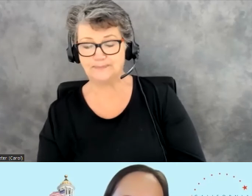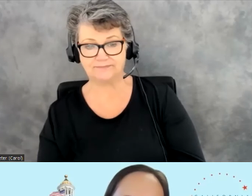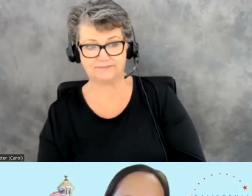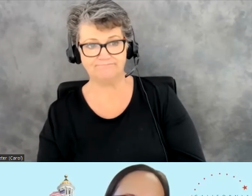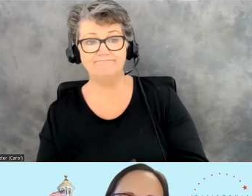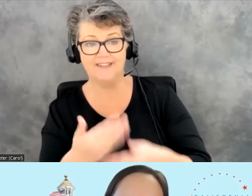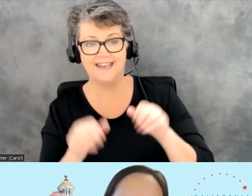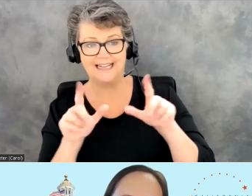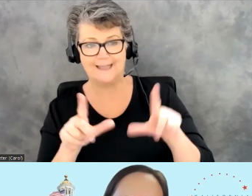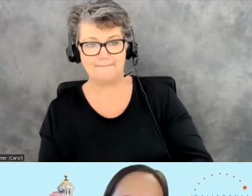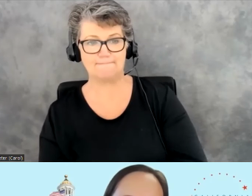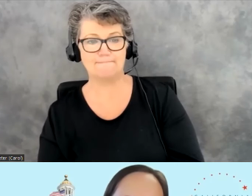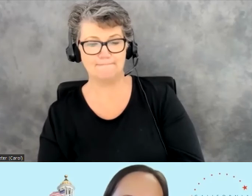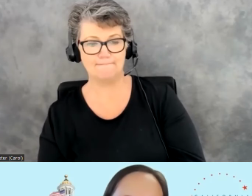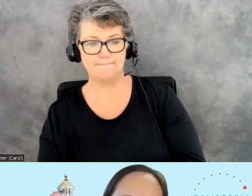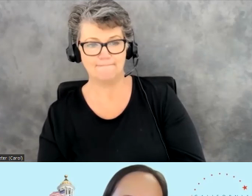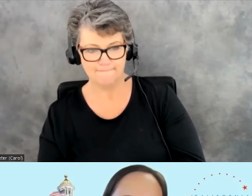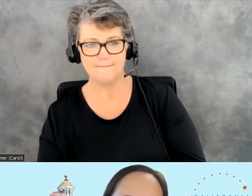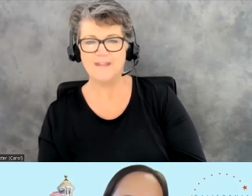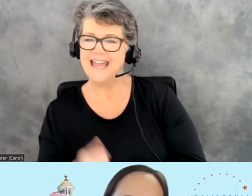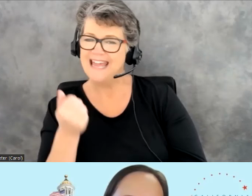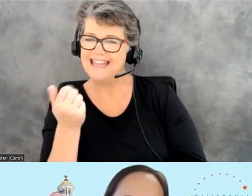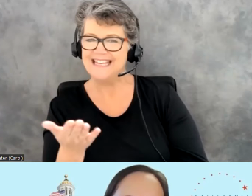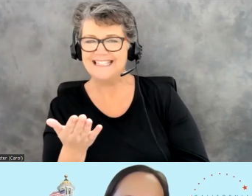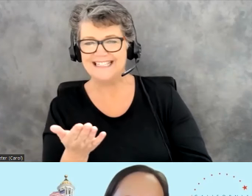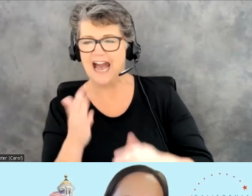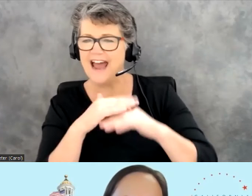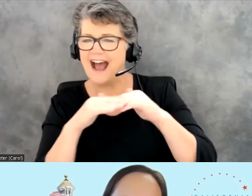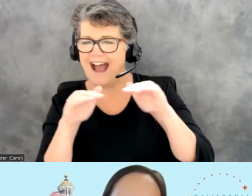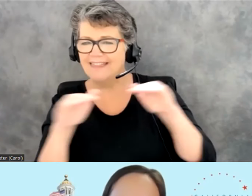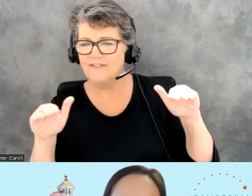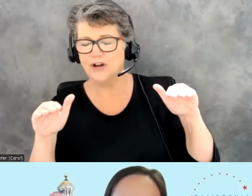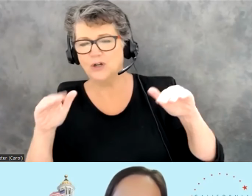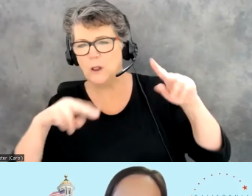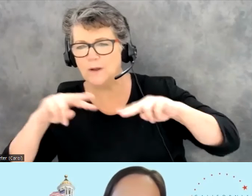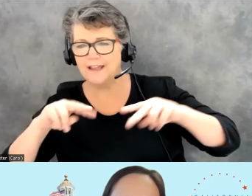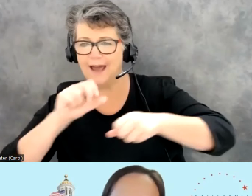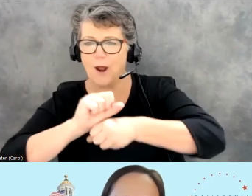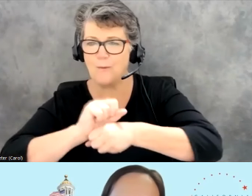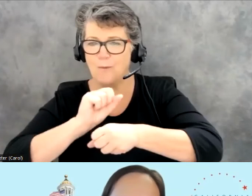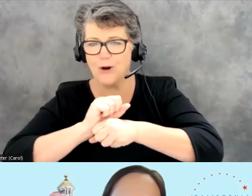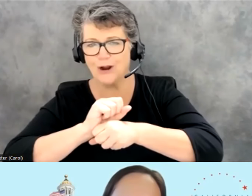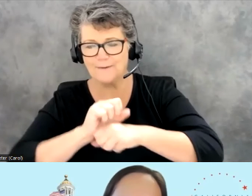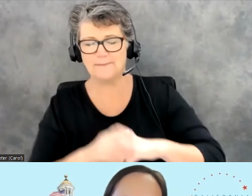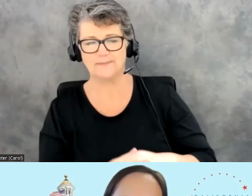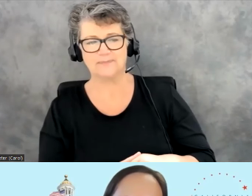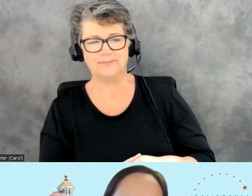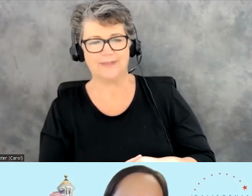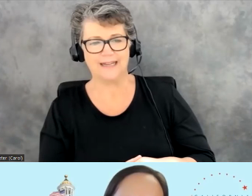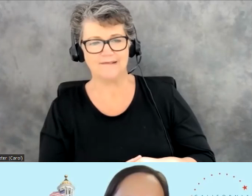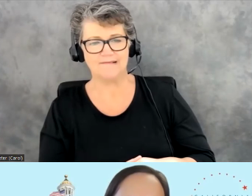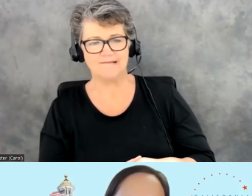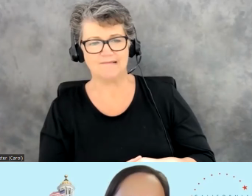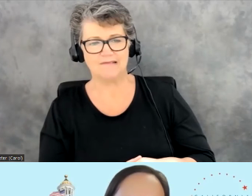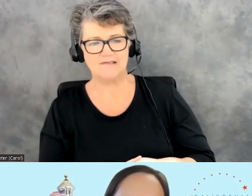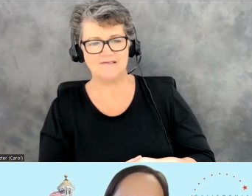Next slide. So this is kind of high level, looking at our work at 3,000 feet here.